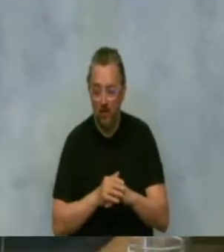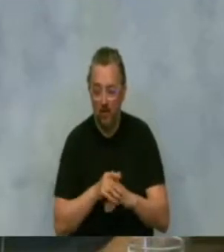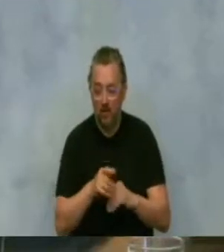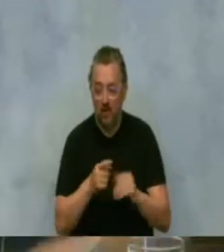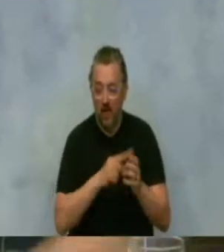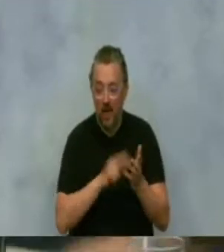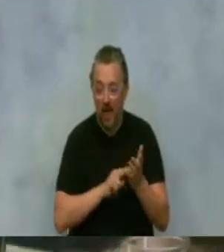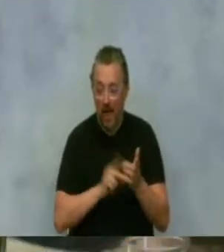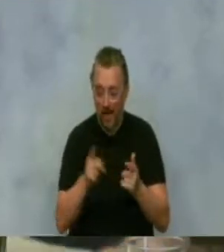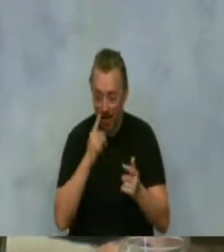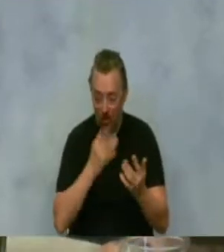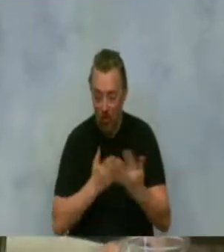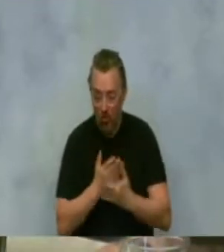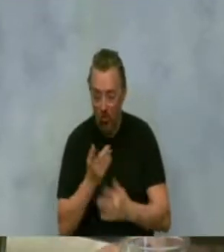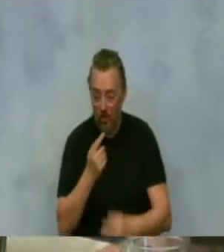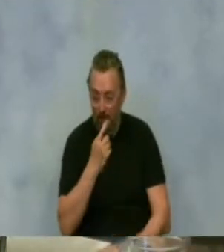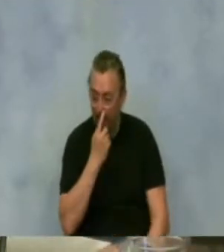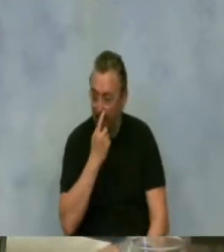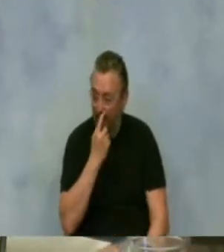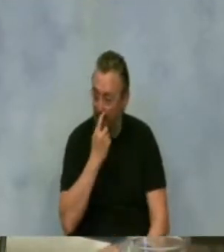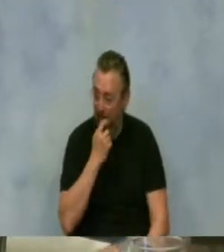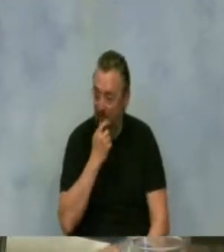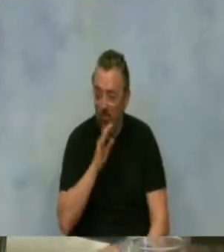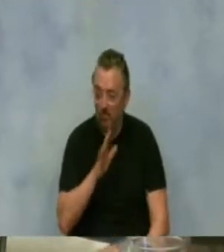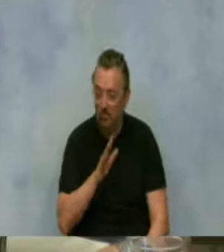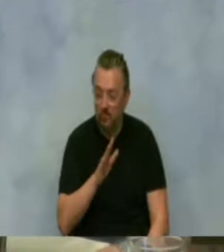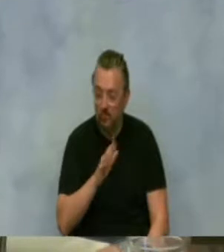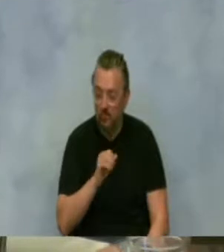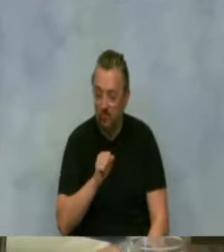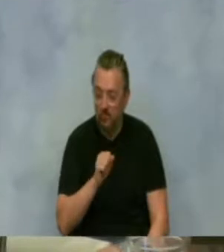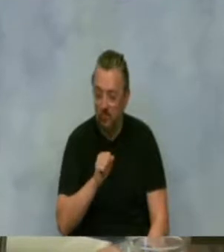take us through that? Sorry. Oops.